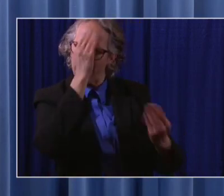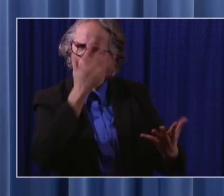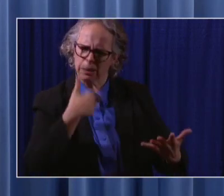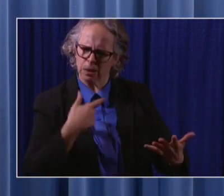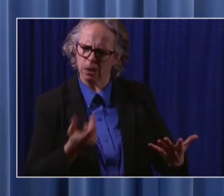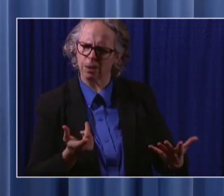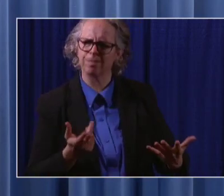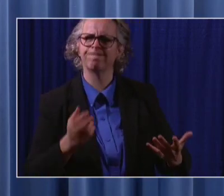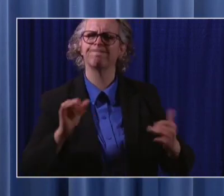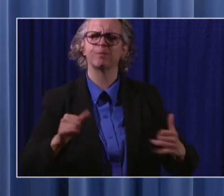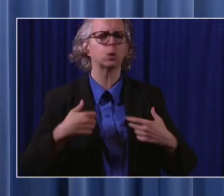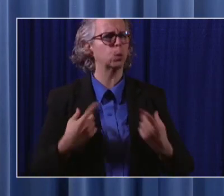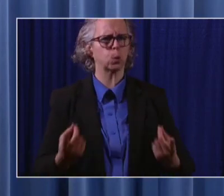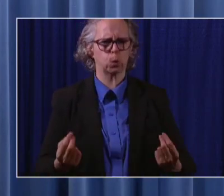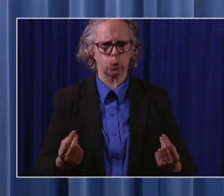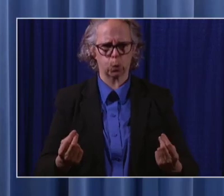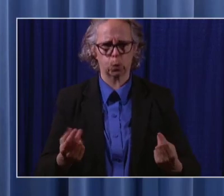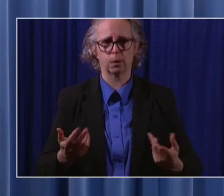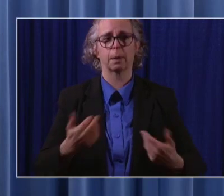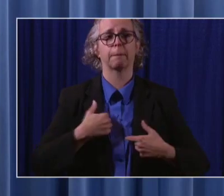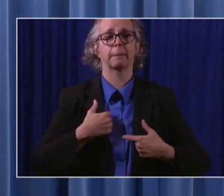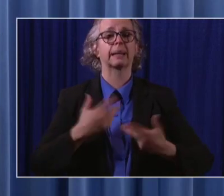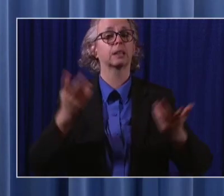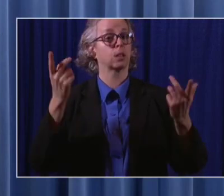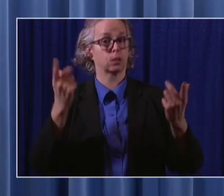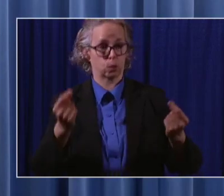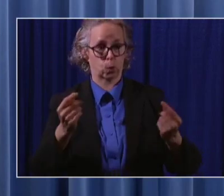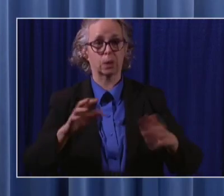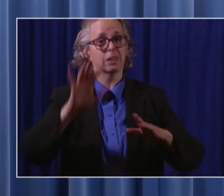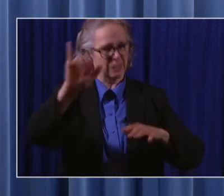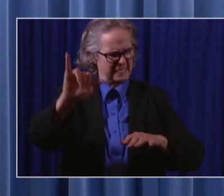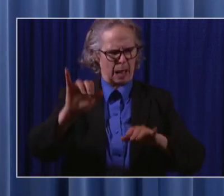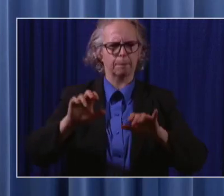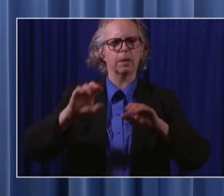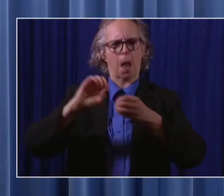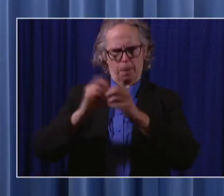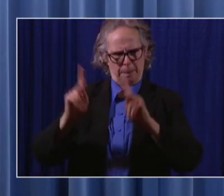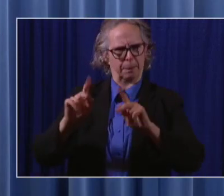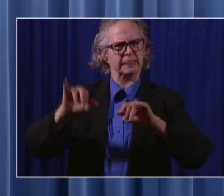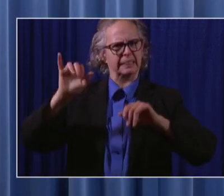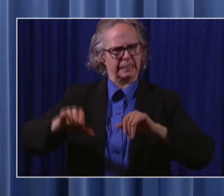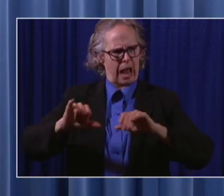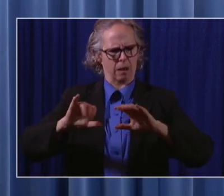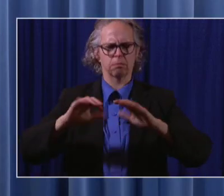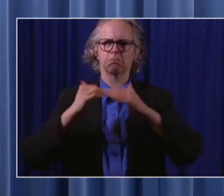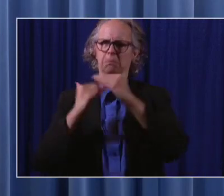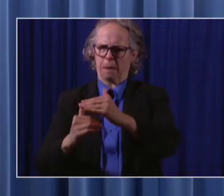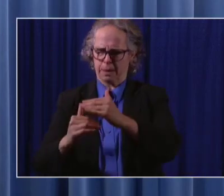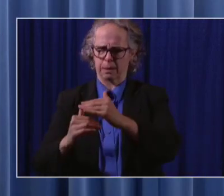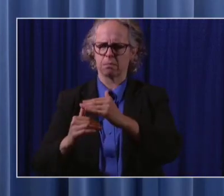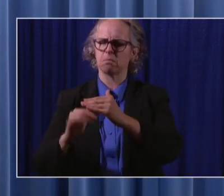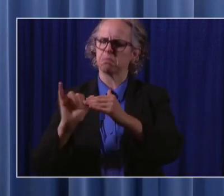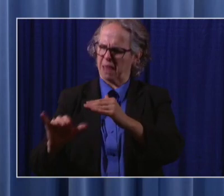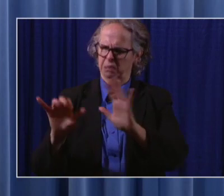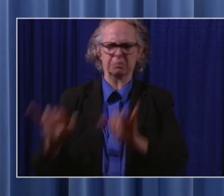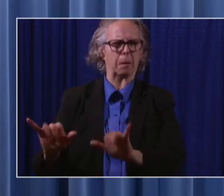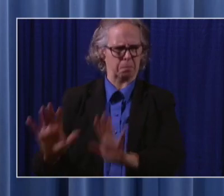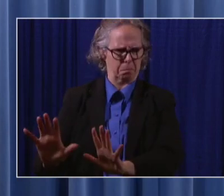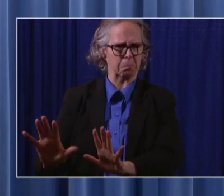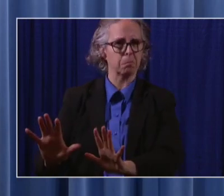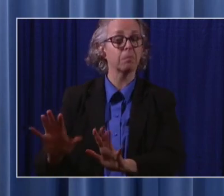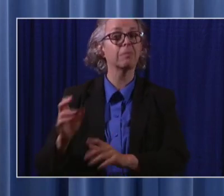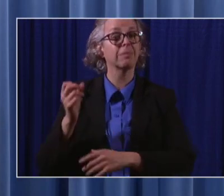10-person. A 10-person order. We have never deviated from that. Let me read